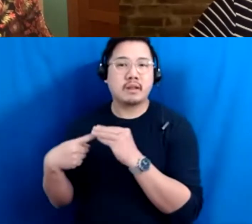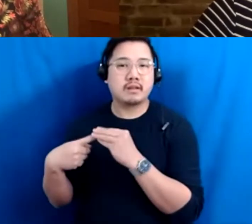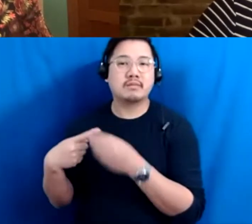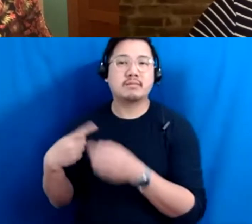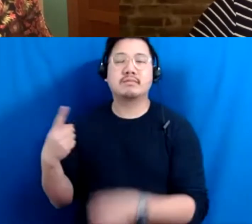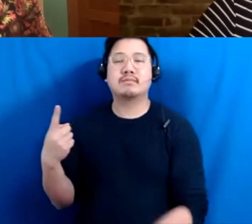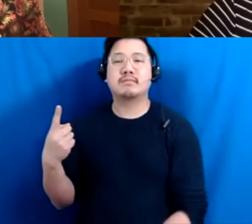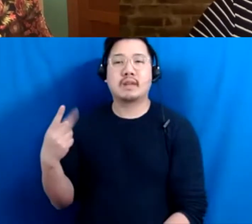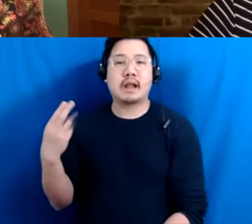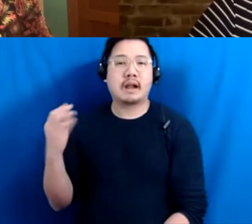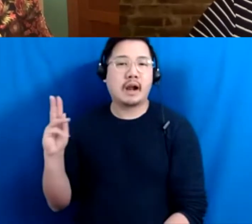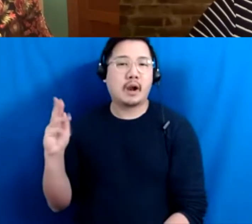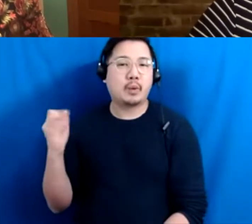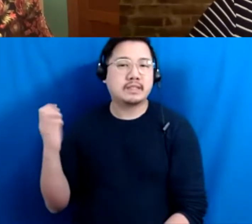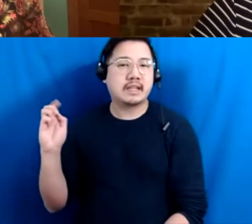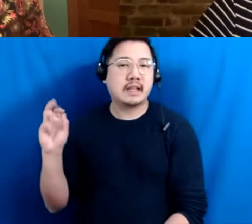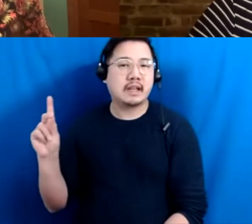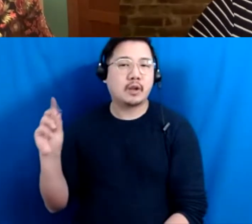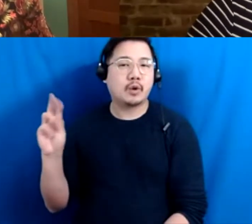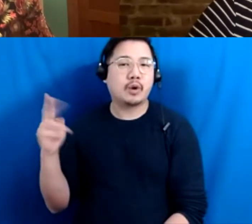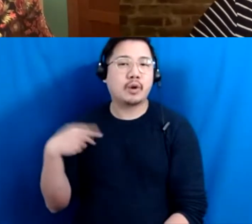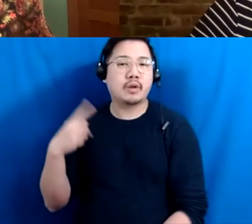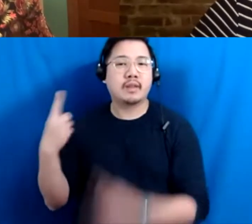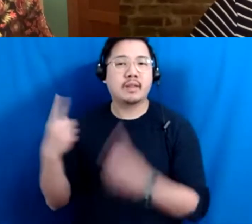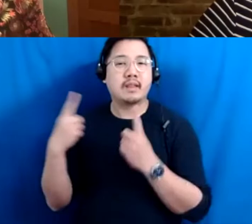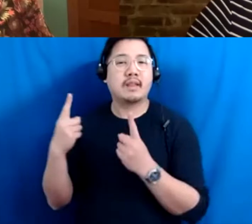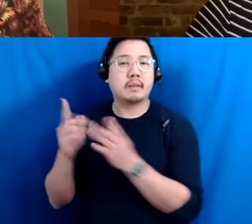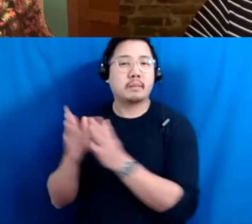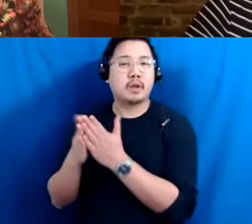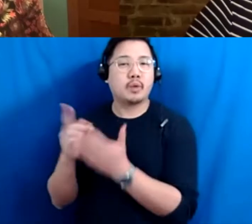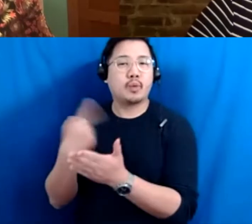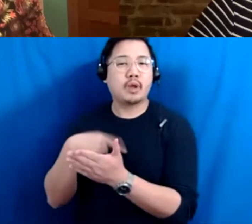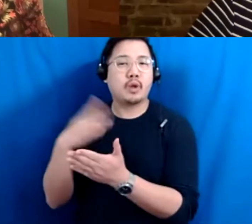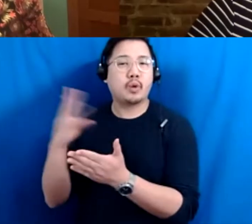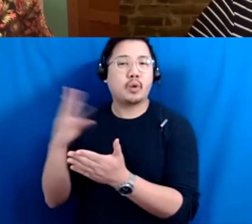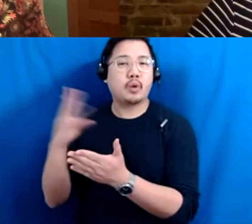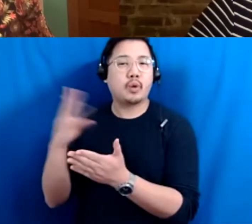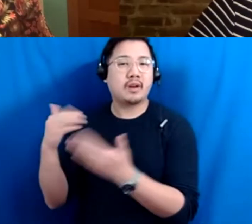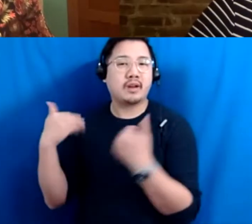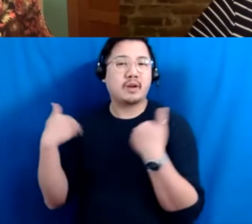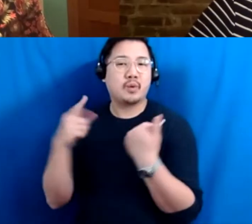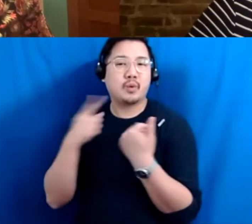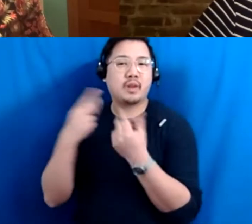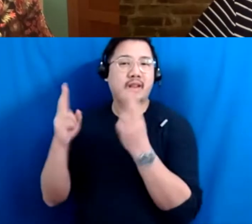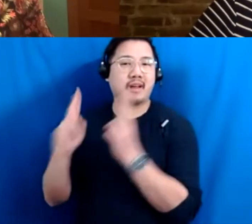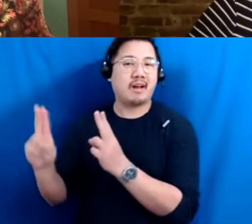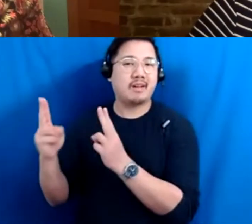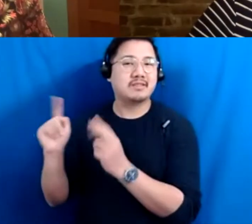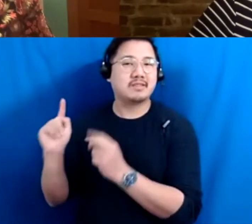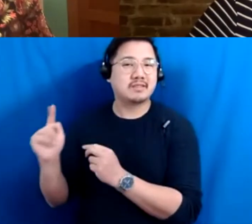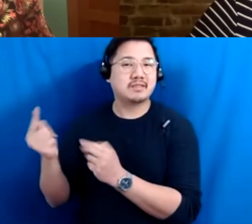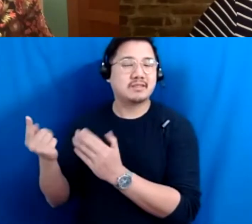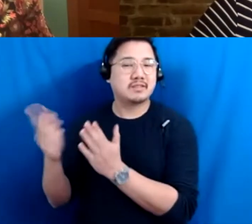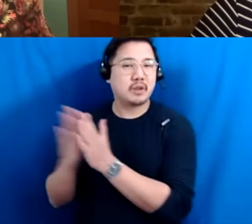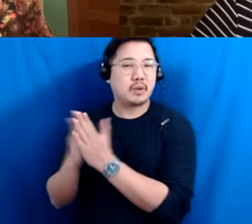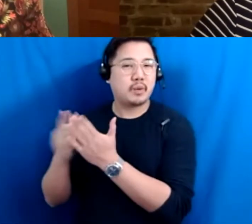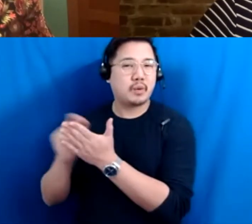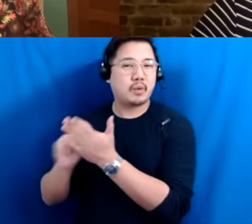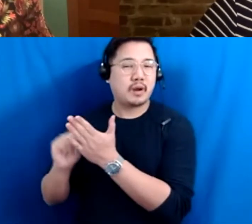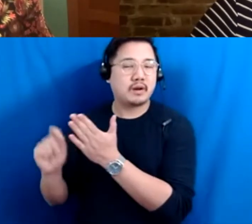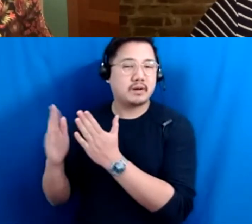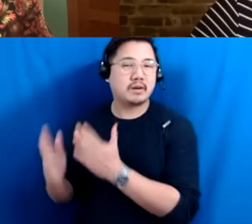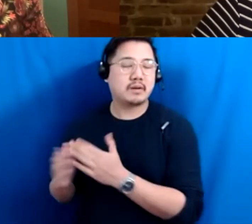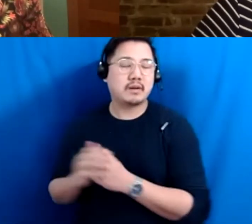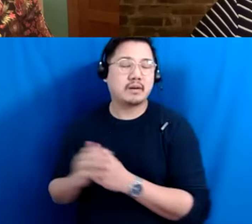did with We That Are Young, which pays homage to King Lear. I'm curious, like,